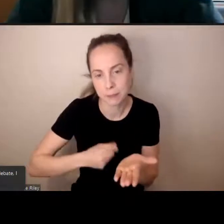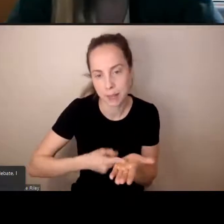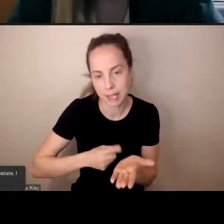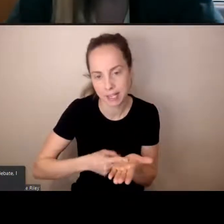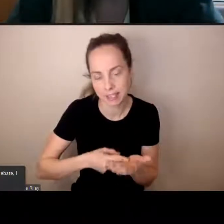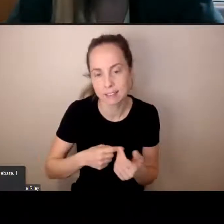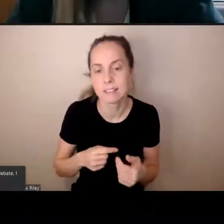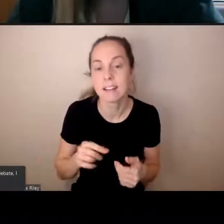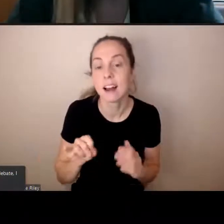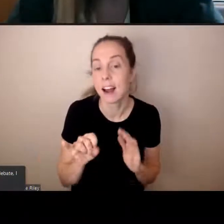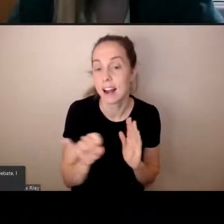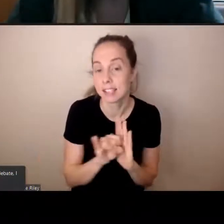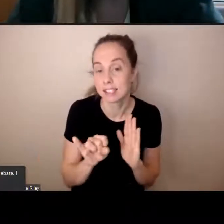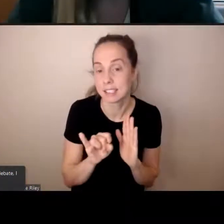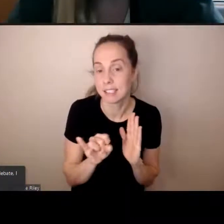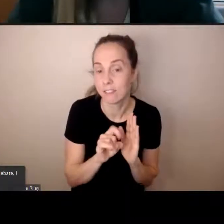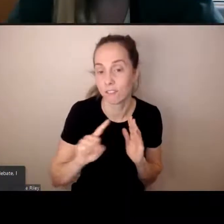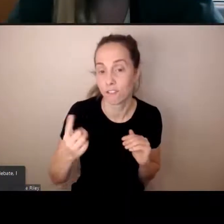first